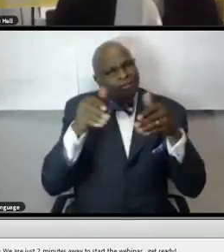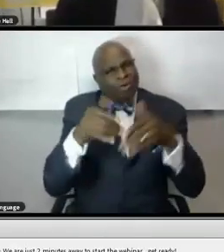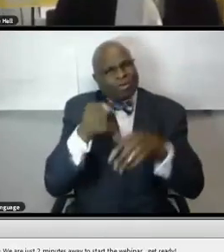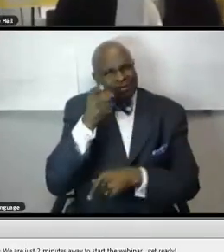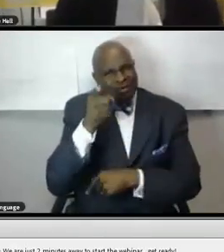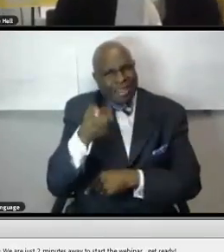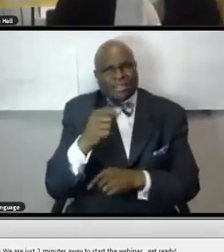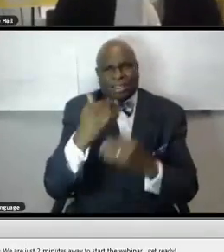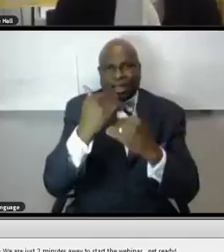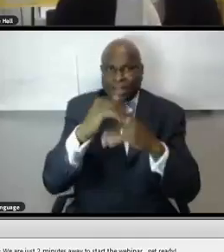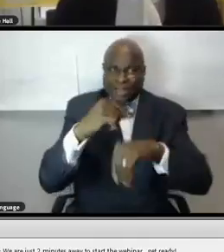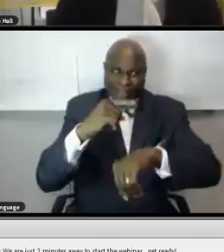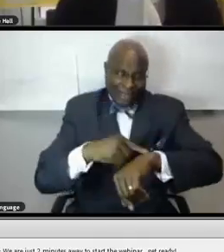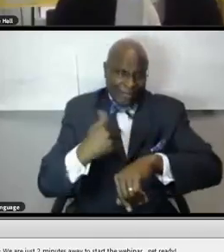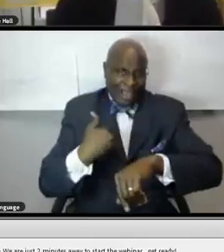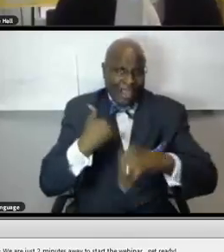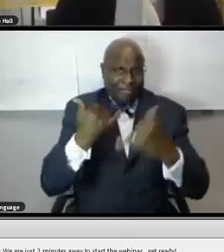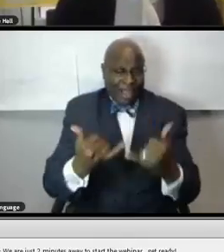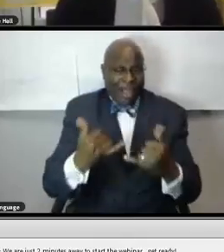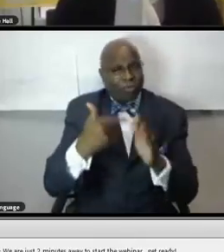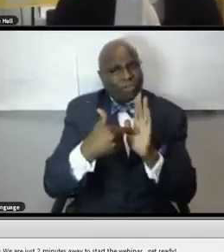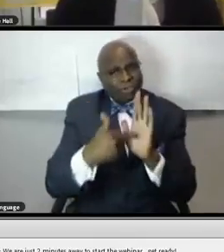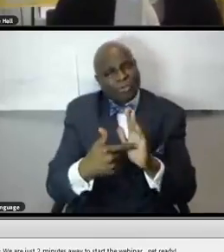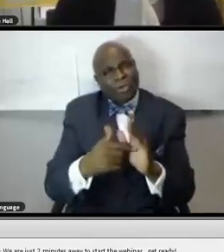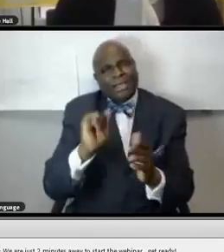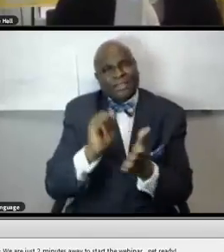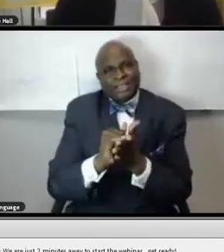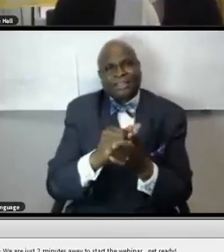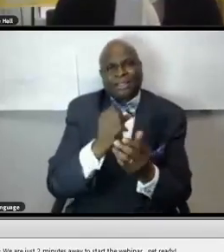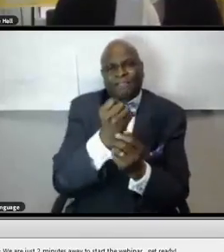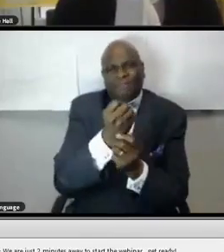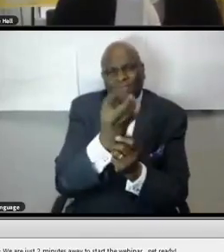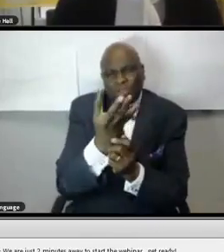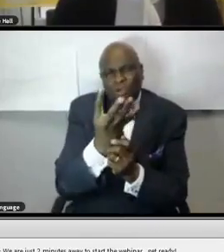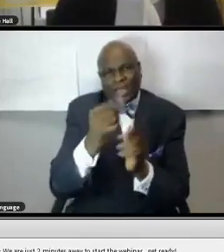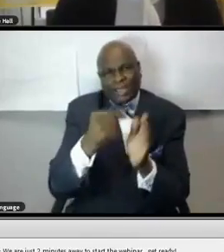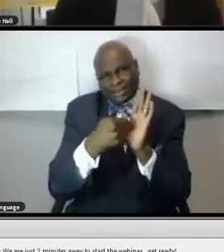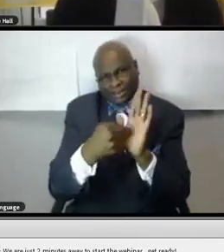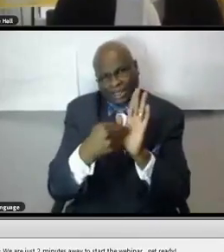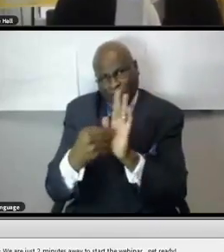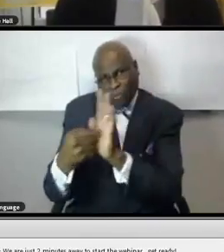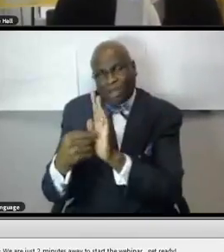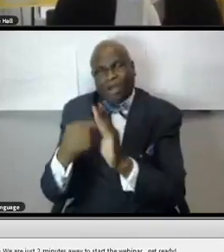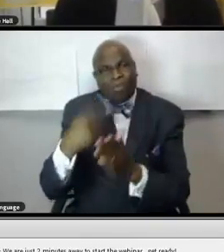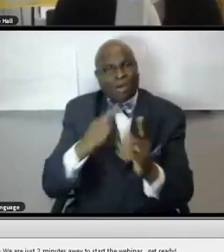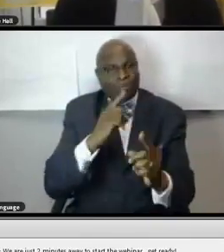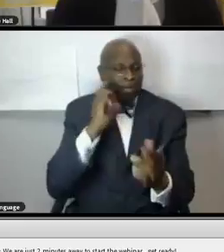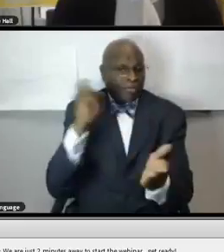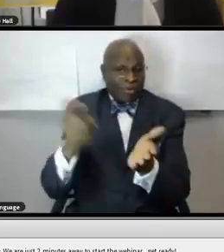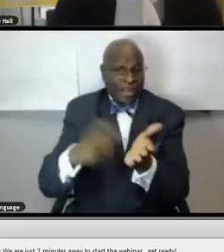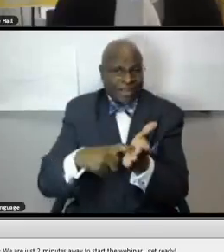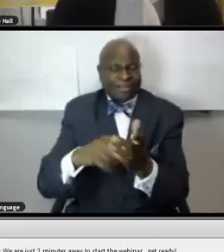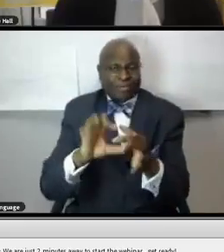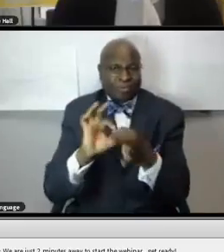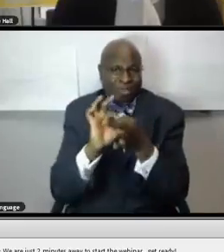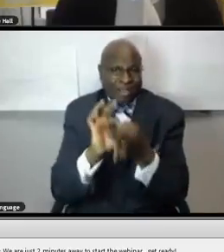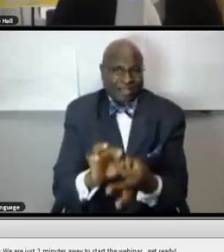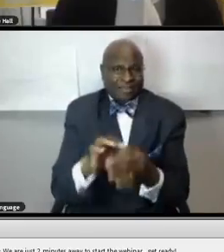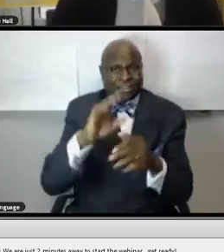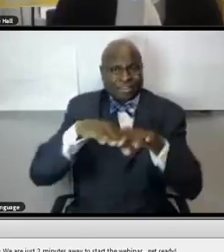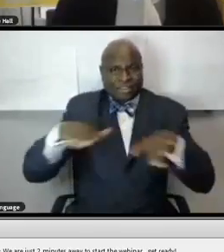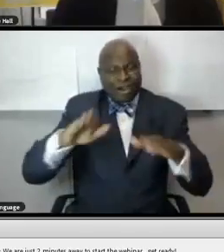In the limited time that we have, I wanted to show you just a smattering or an example of what we're finding in terms of the